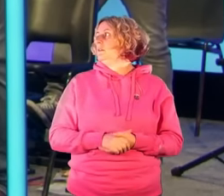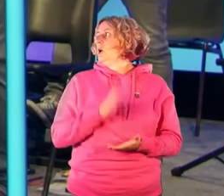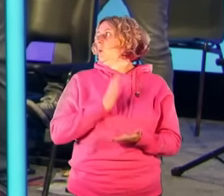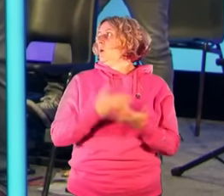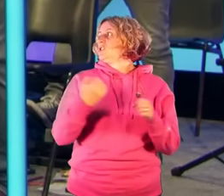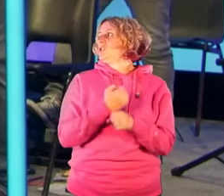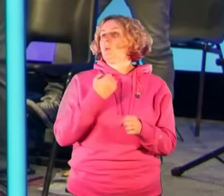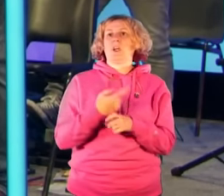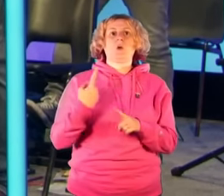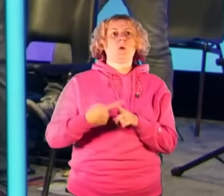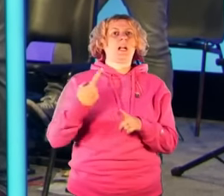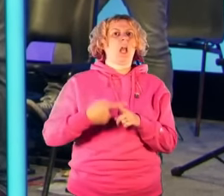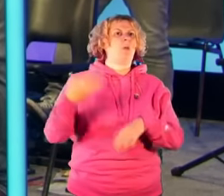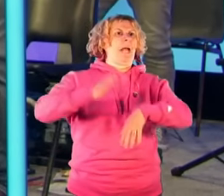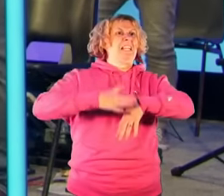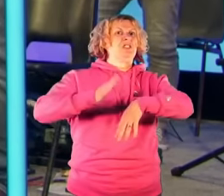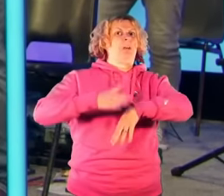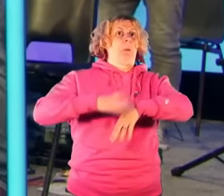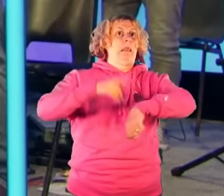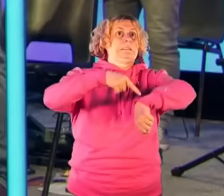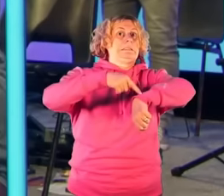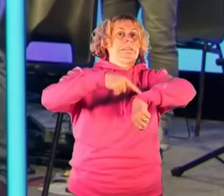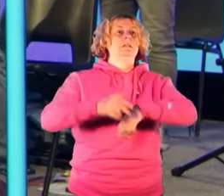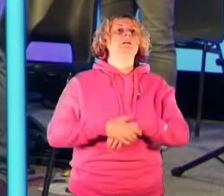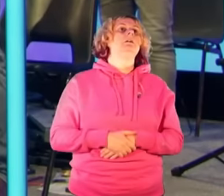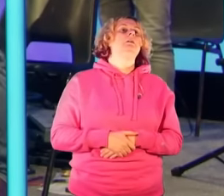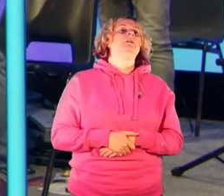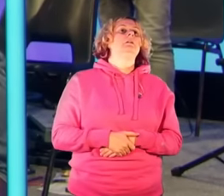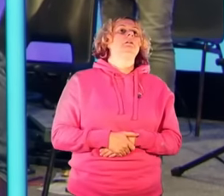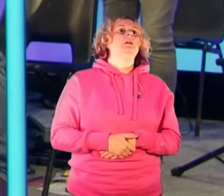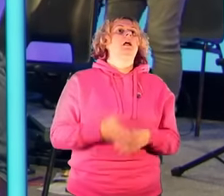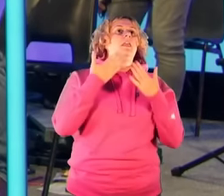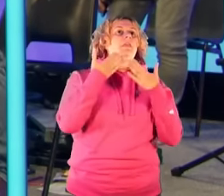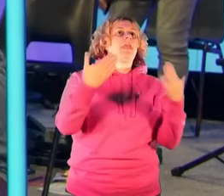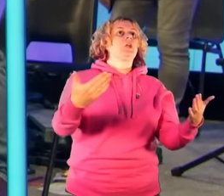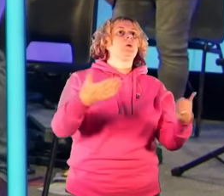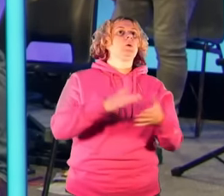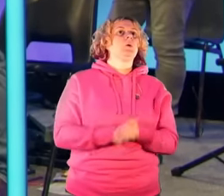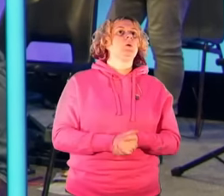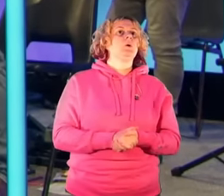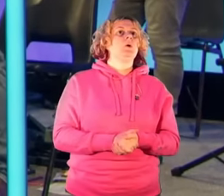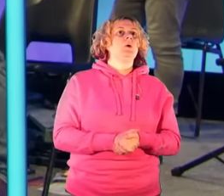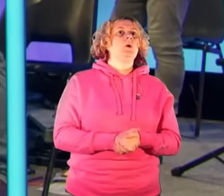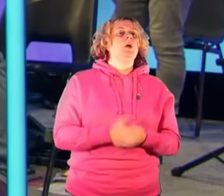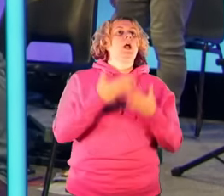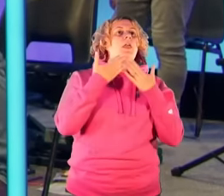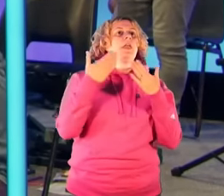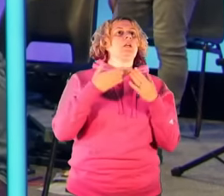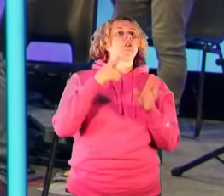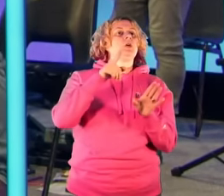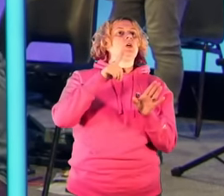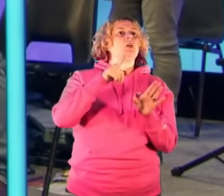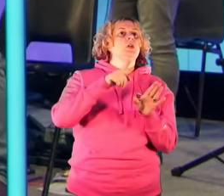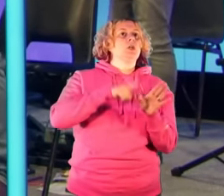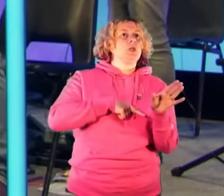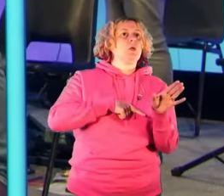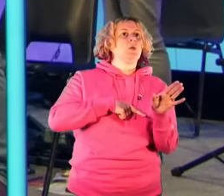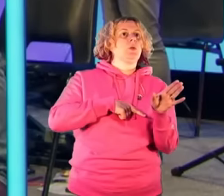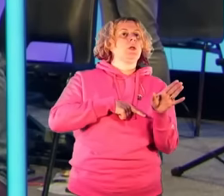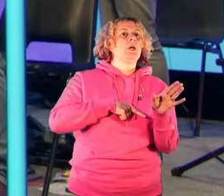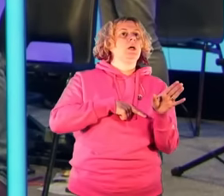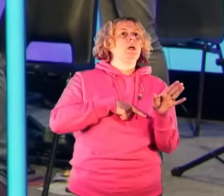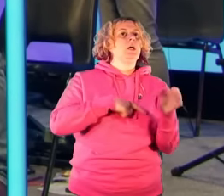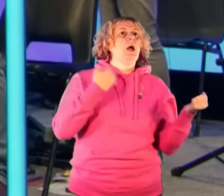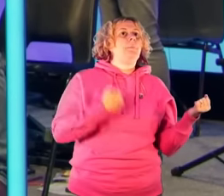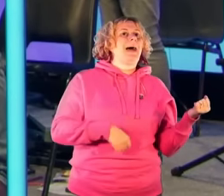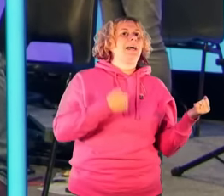We actually have to do it very quickly, otherwise we're going to get in trouble. So just a couple of very quick thank yous. I want to say thank you to the youth band who bailed me out today, because my